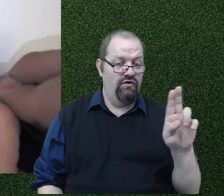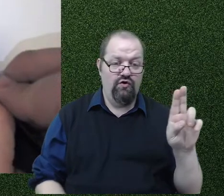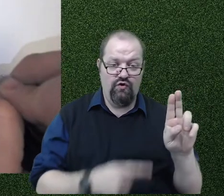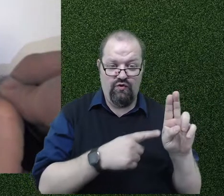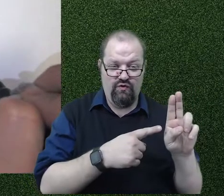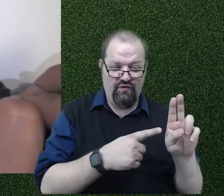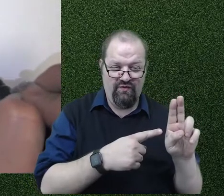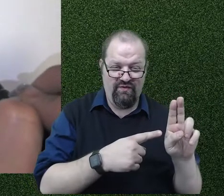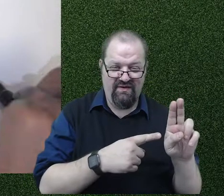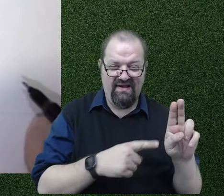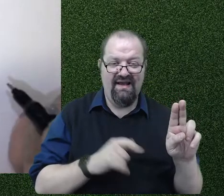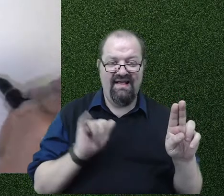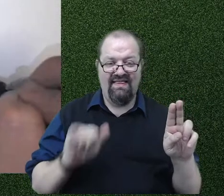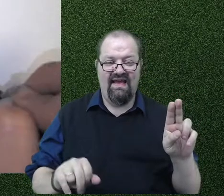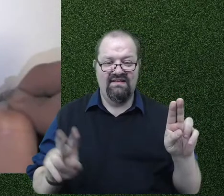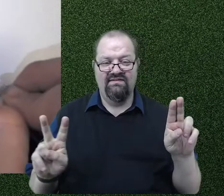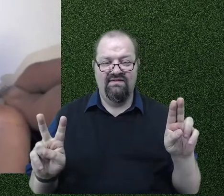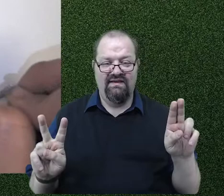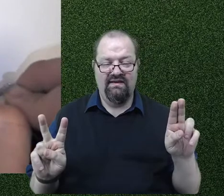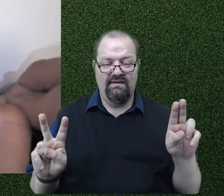and this is my vector v.